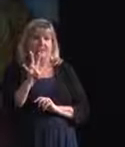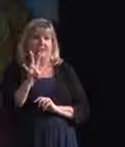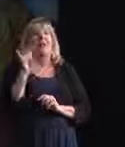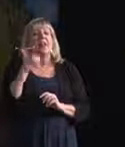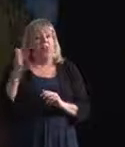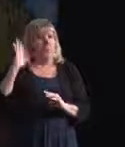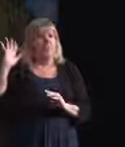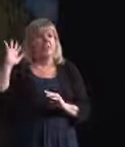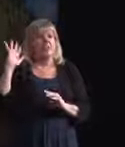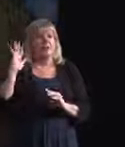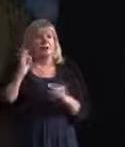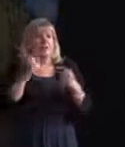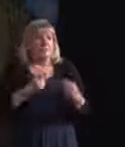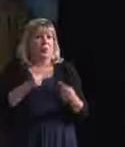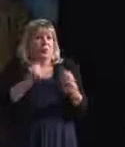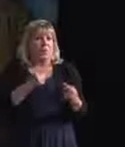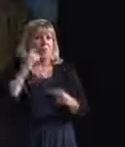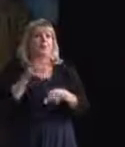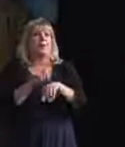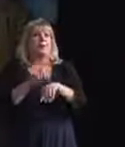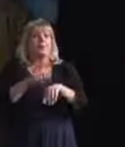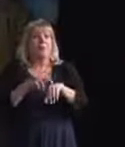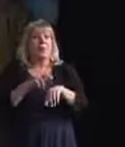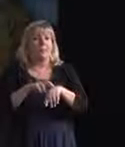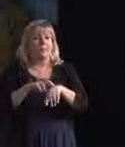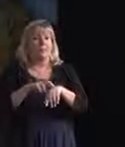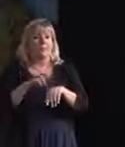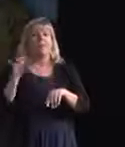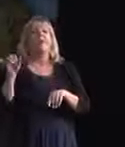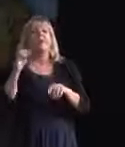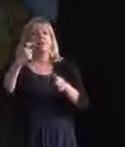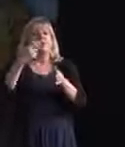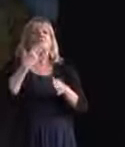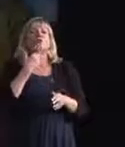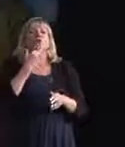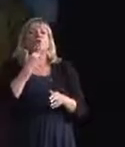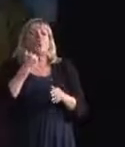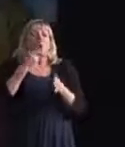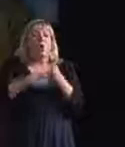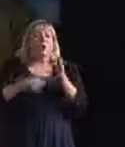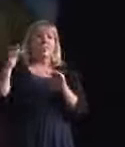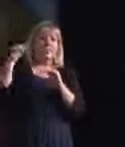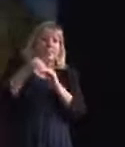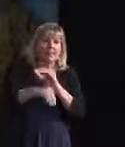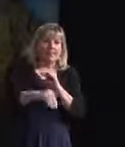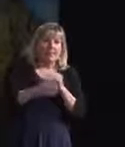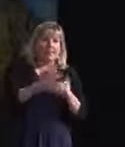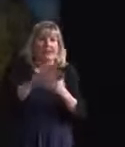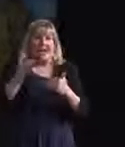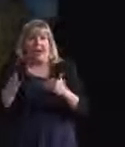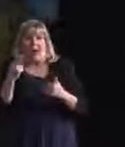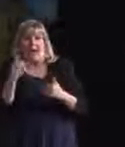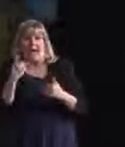That was a year of economic struggle for the Dominican Republic as sugar prices plummeted. Neighboring Haitians